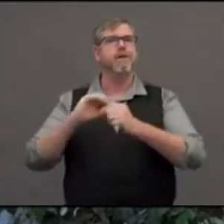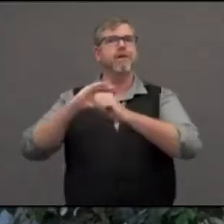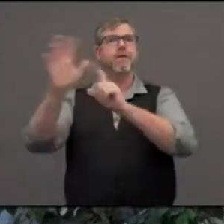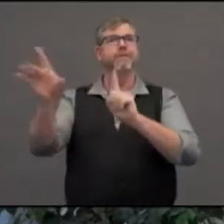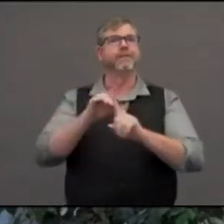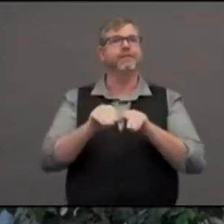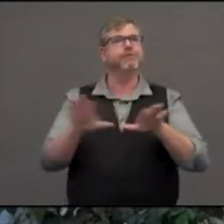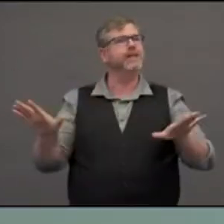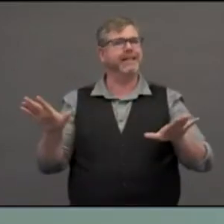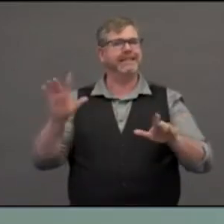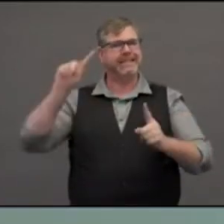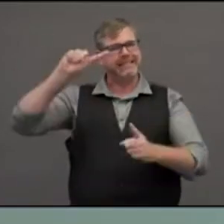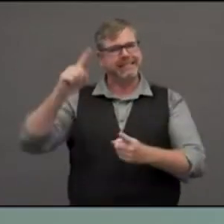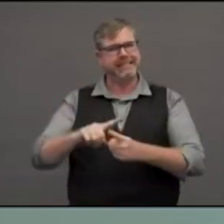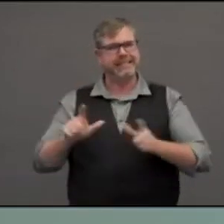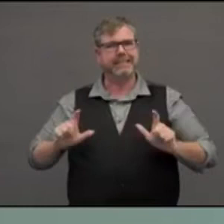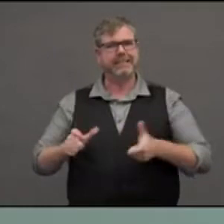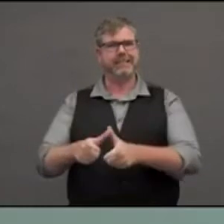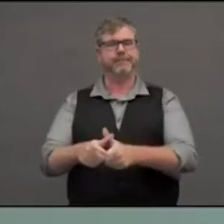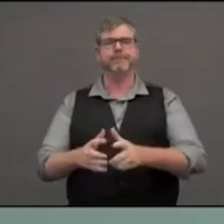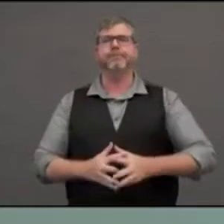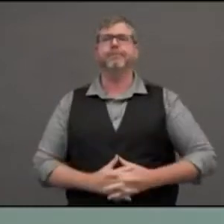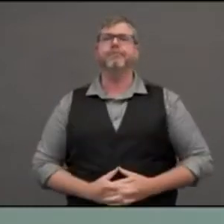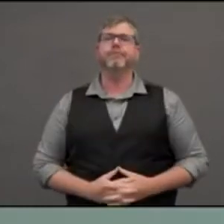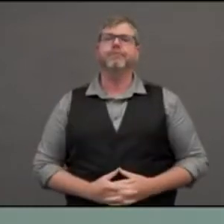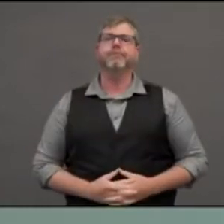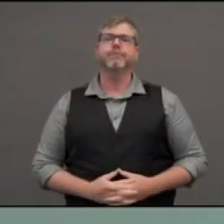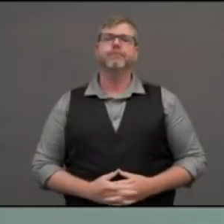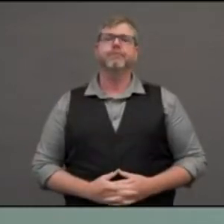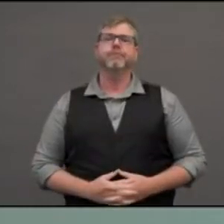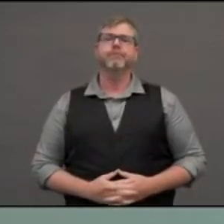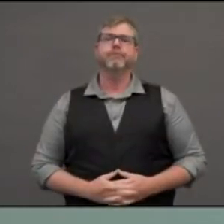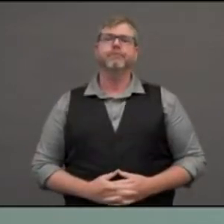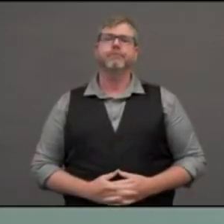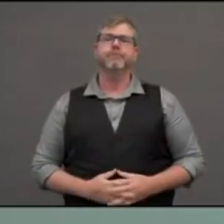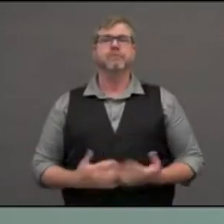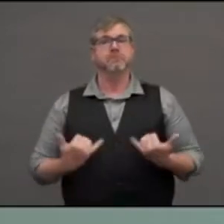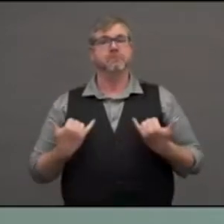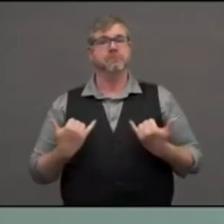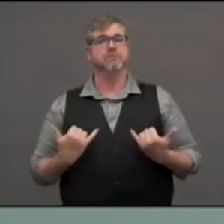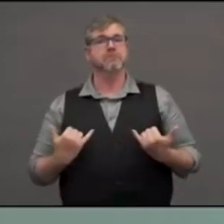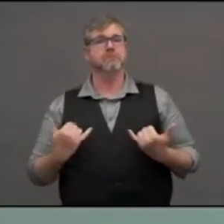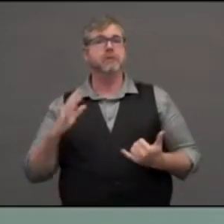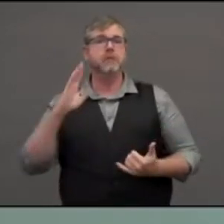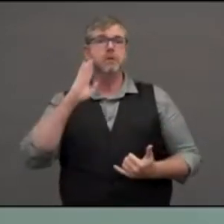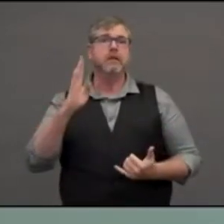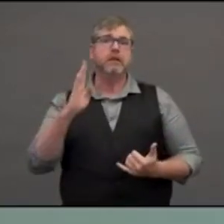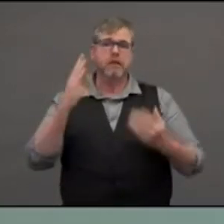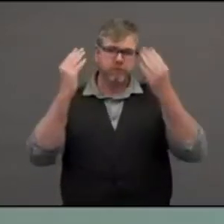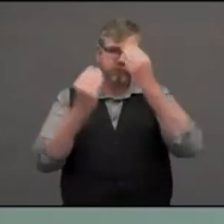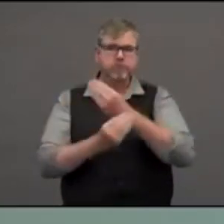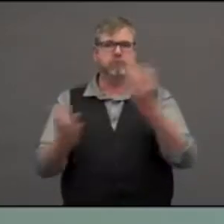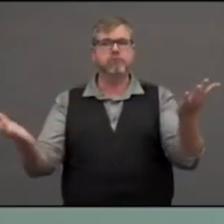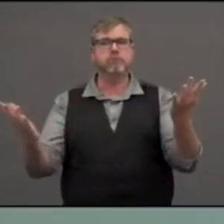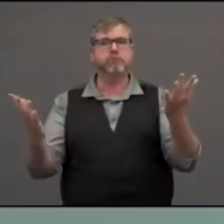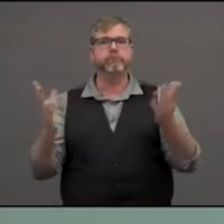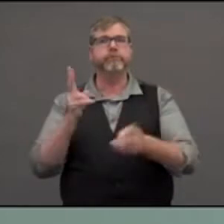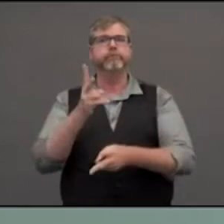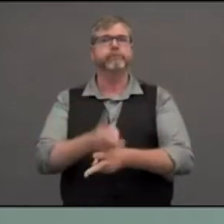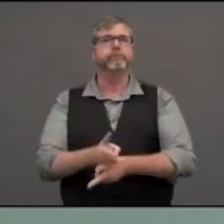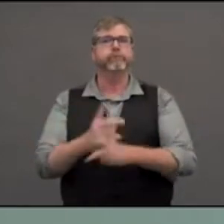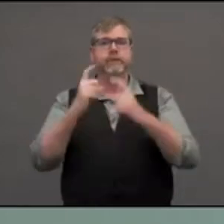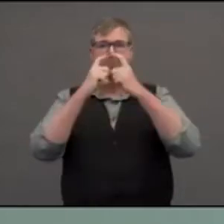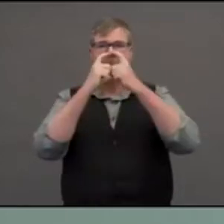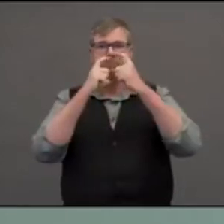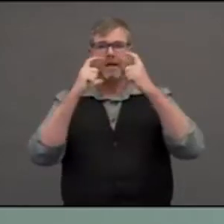We're going to take a look at our dashboards, but I'll share today that we are keeping our masks on today. We really want